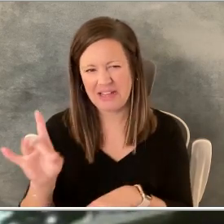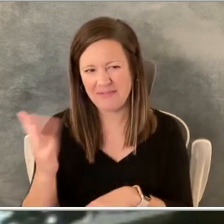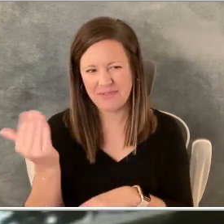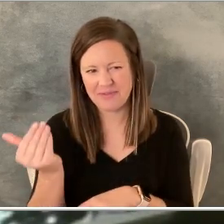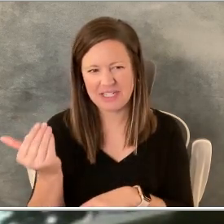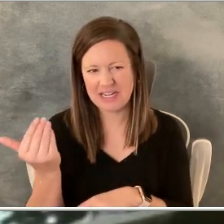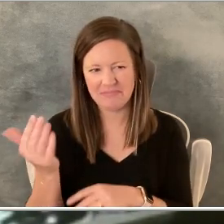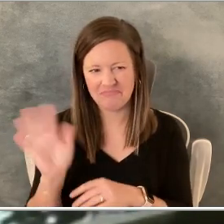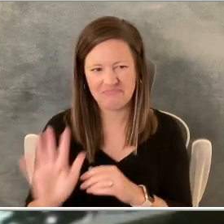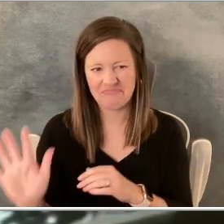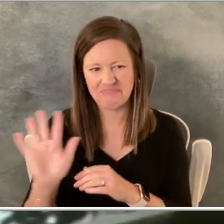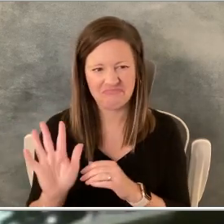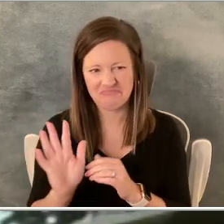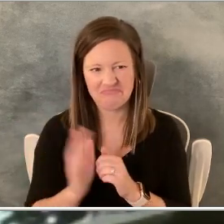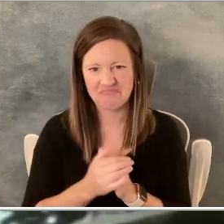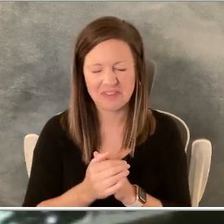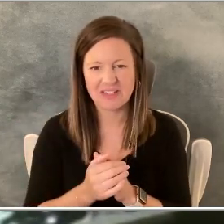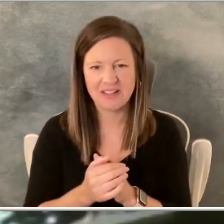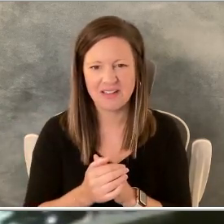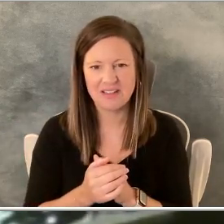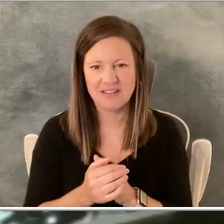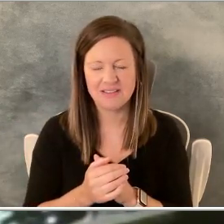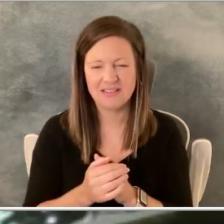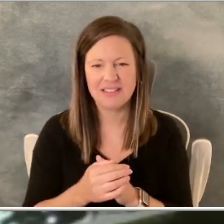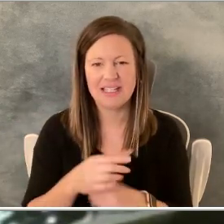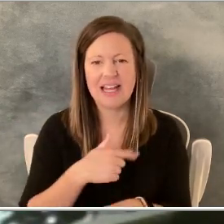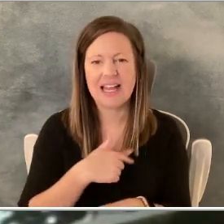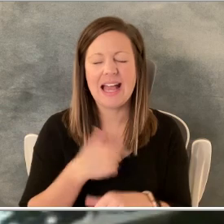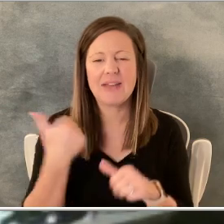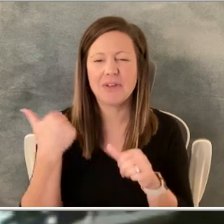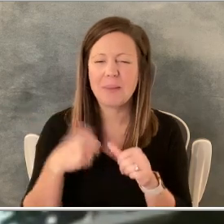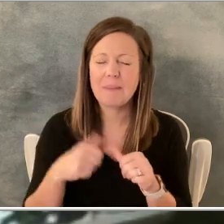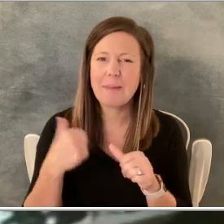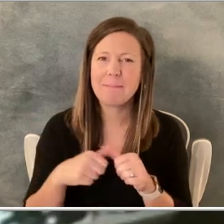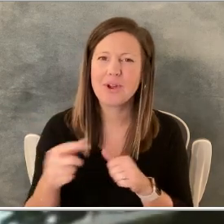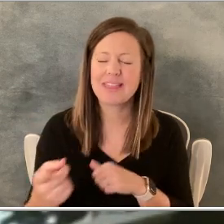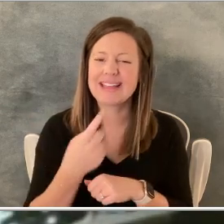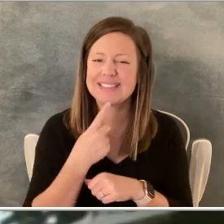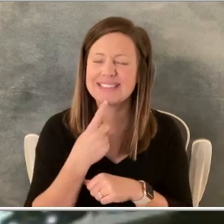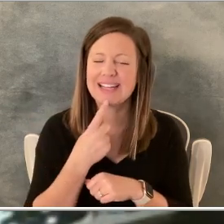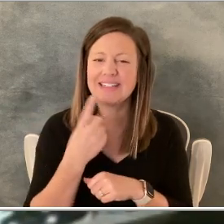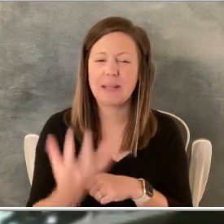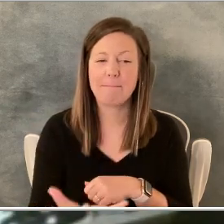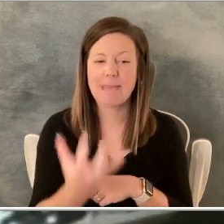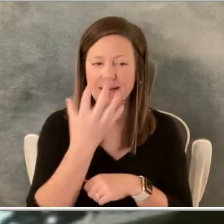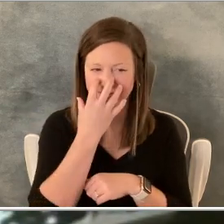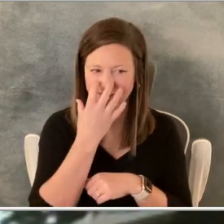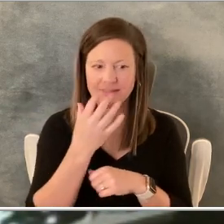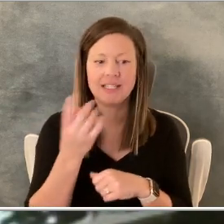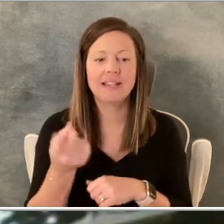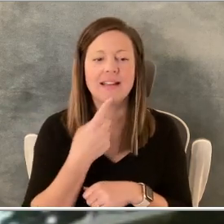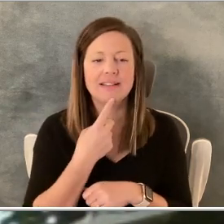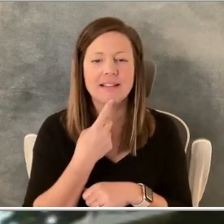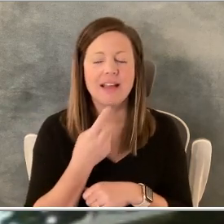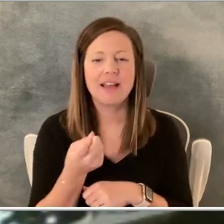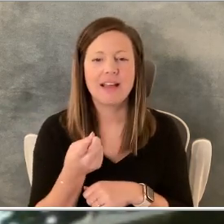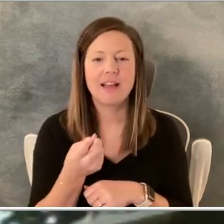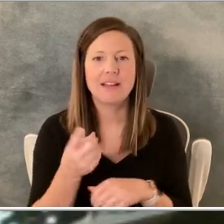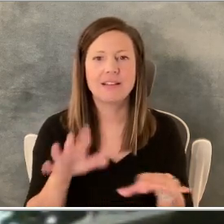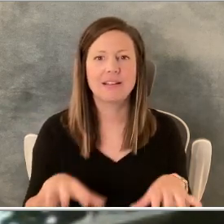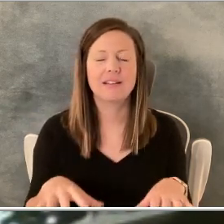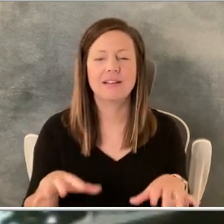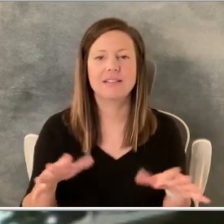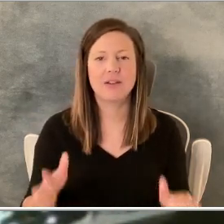that, put the IV in. I remember they told me they put the mask on and they said, take 5